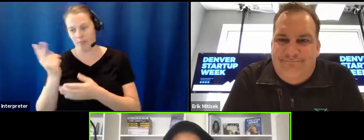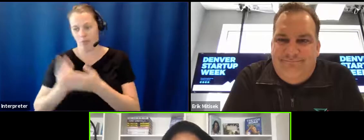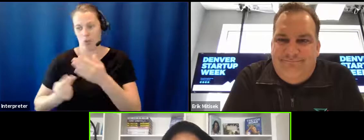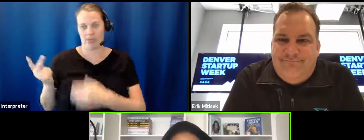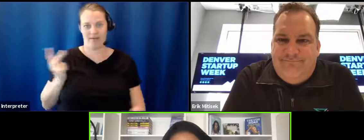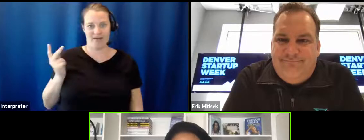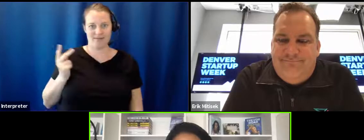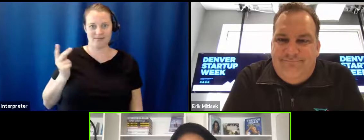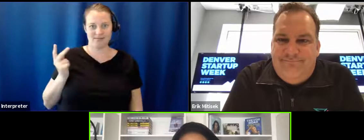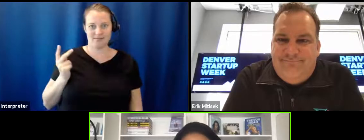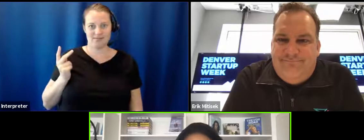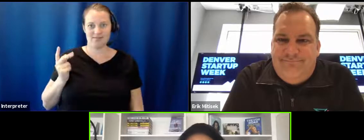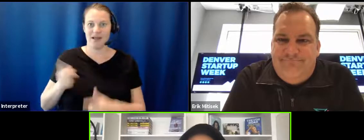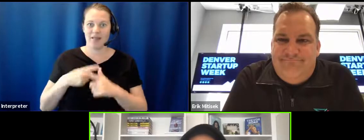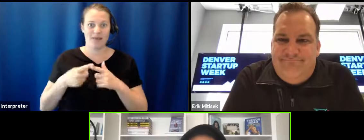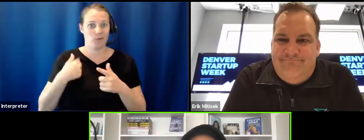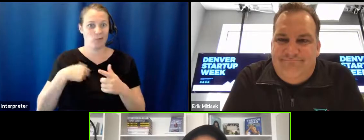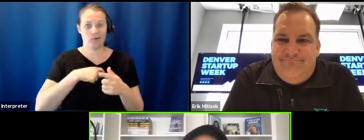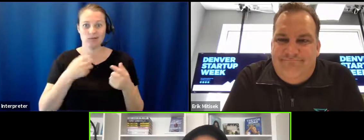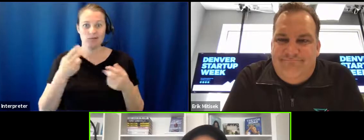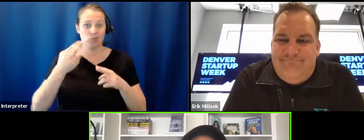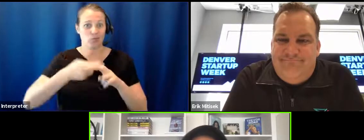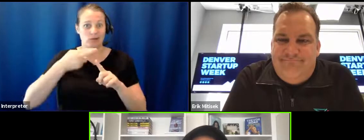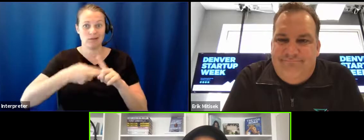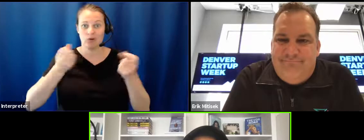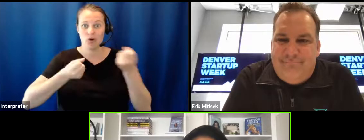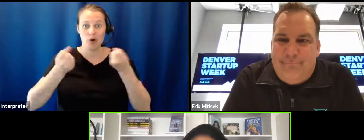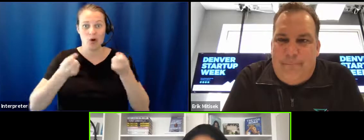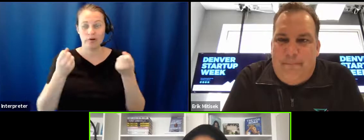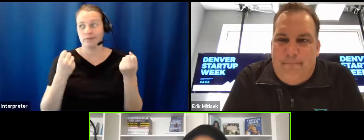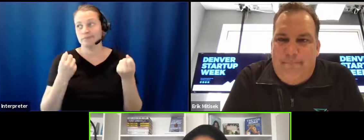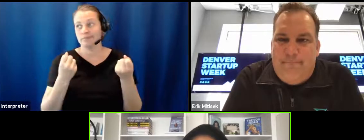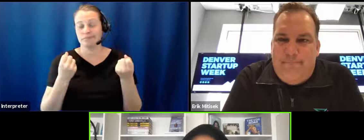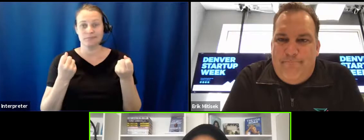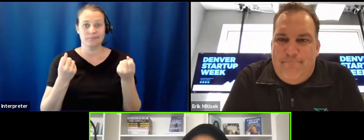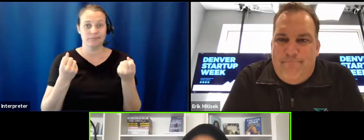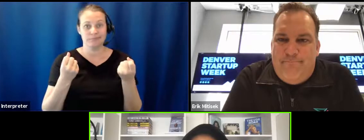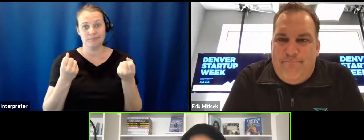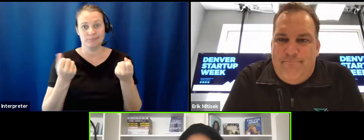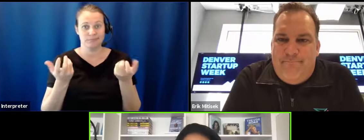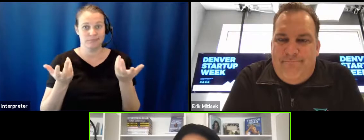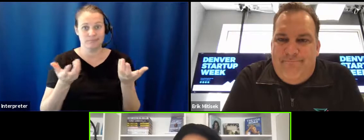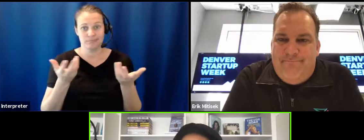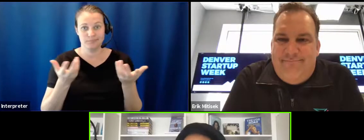one point we were on the road. We just like rented a car and we just, you know,